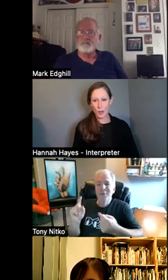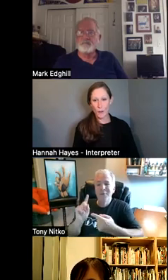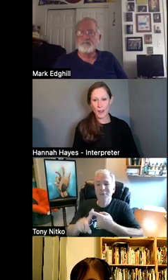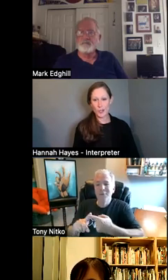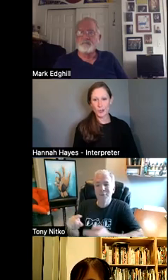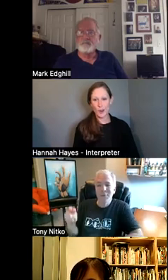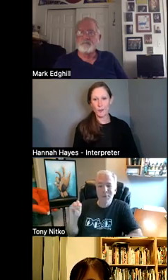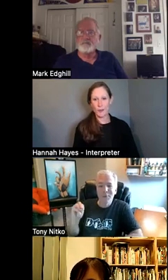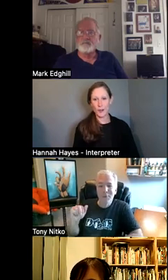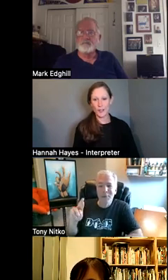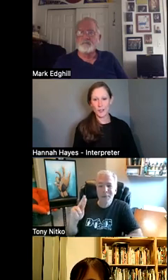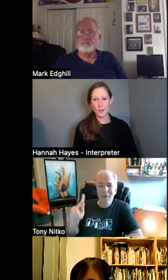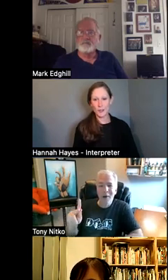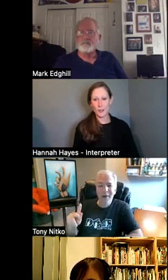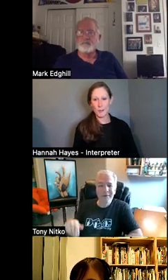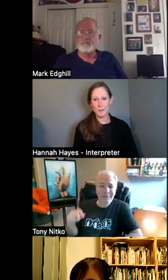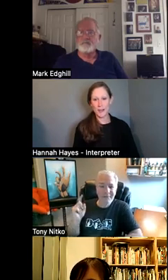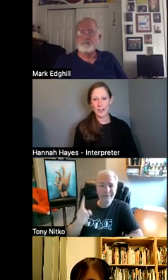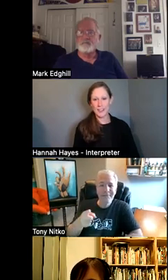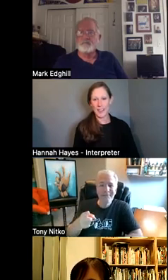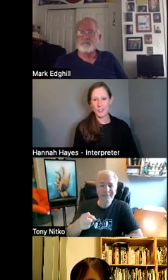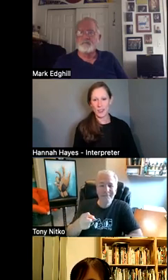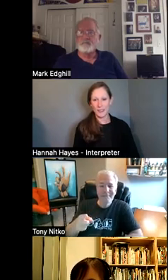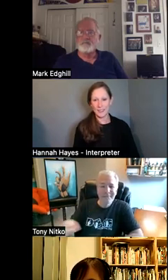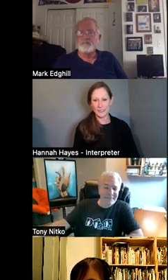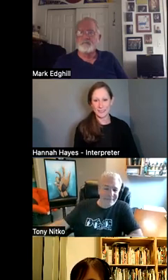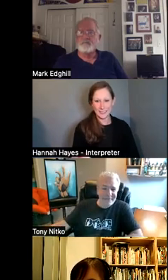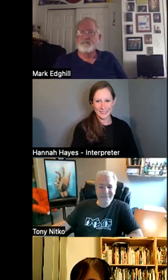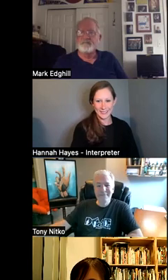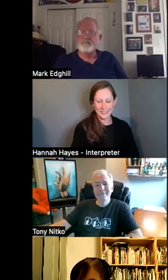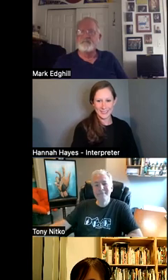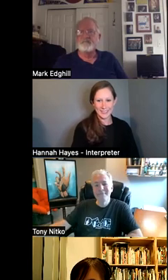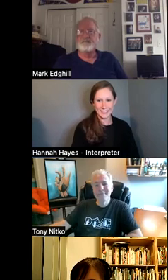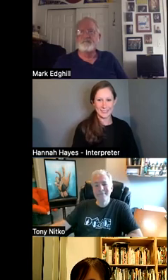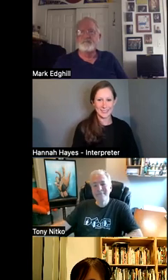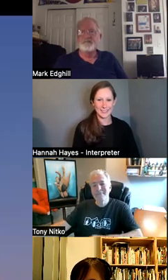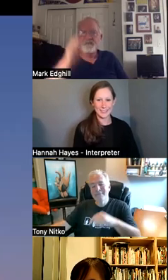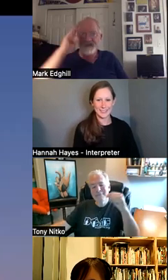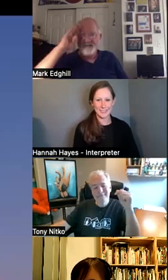I want to go ahead and turn it over to Mark Edghill.